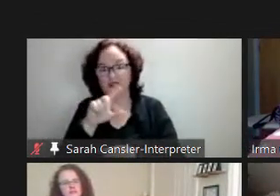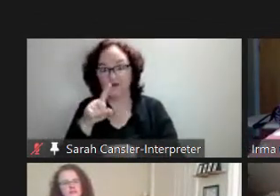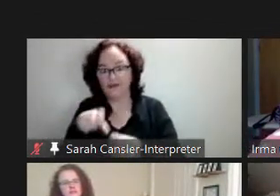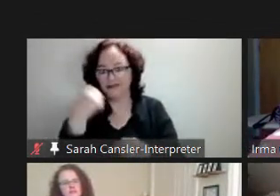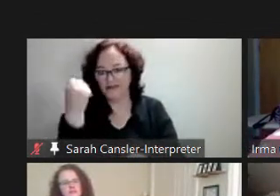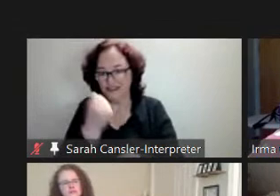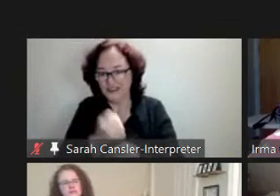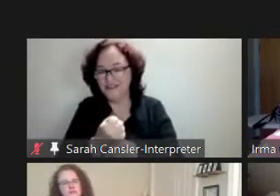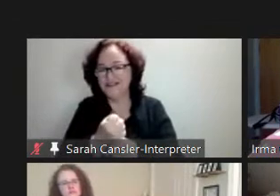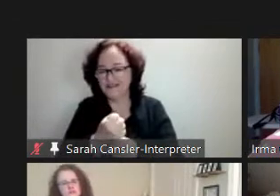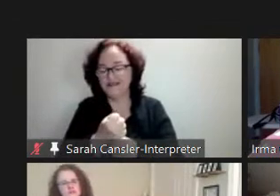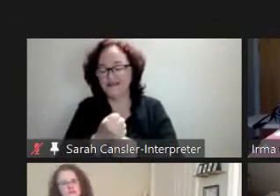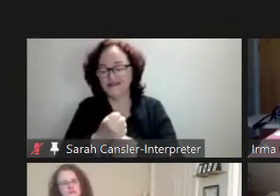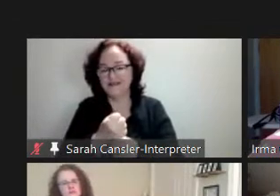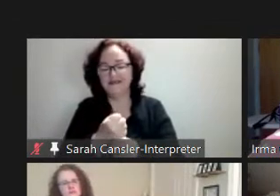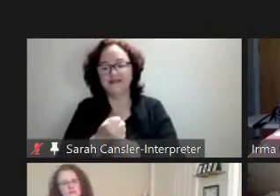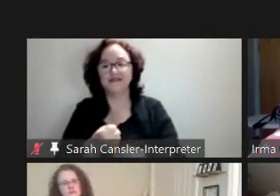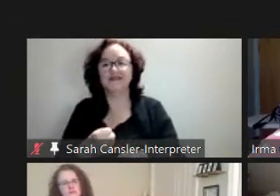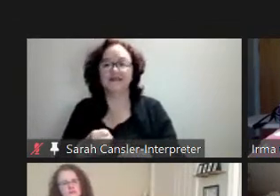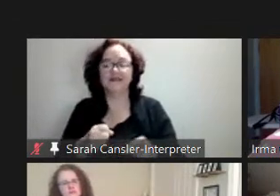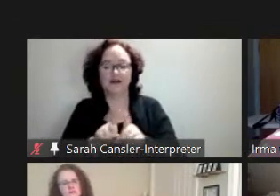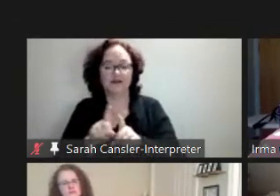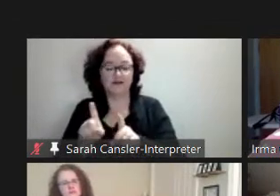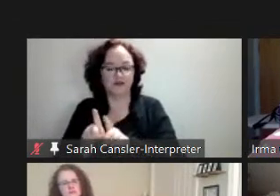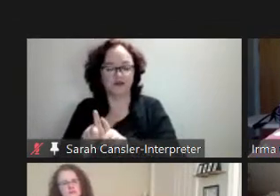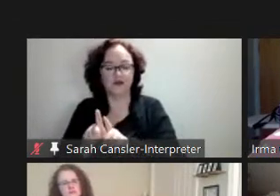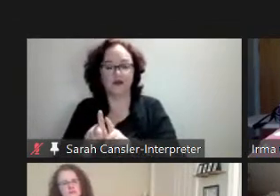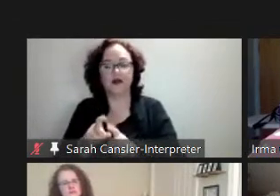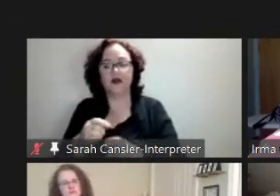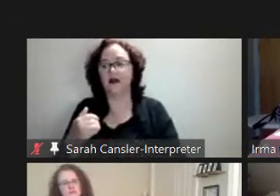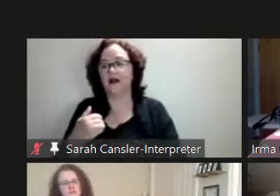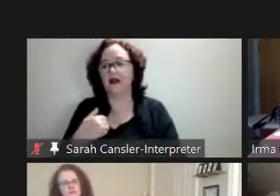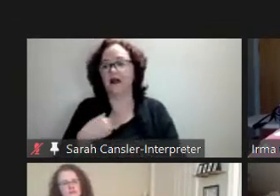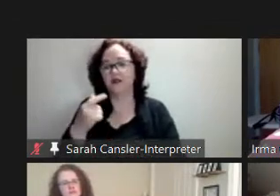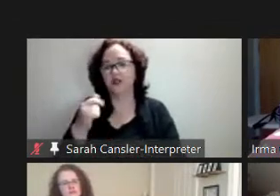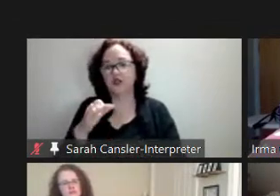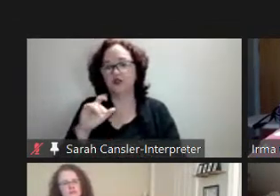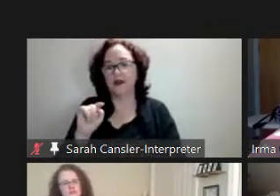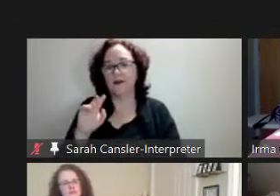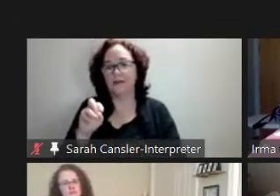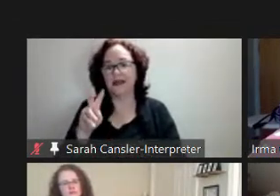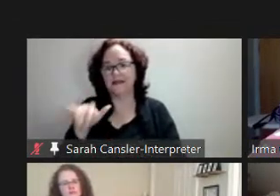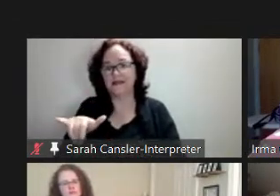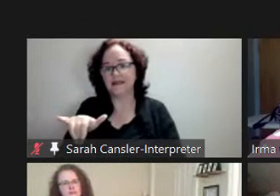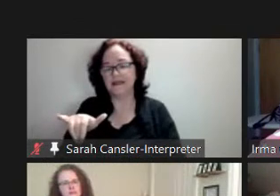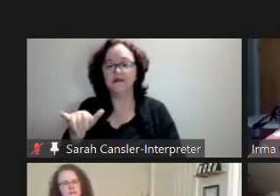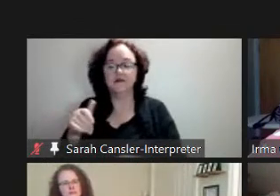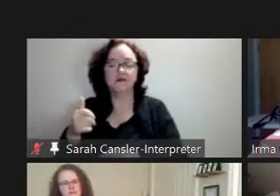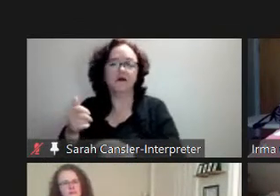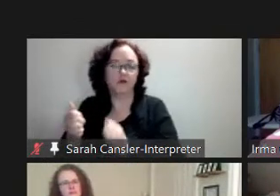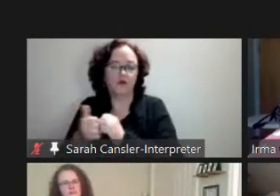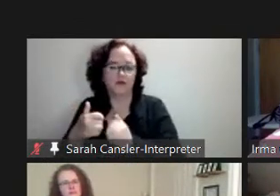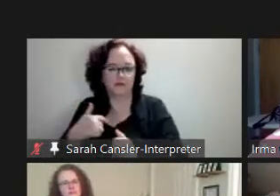on the line here on Zoom with me Grant Macy. He'll assist and he'll chime in if needed.